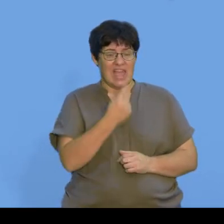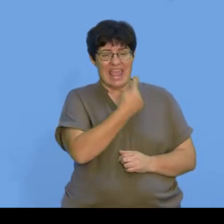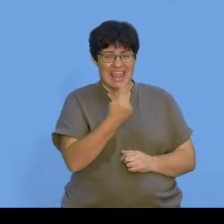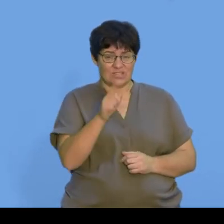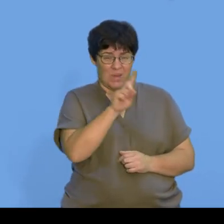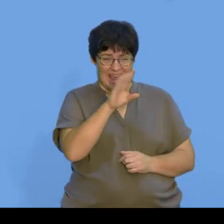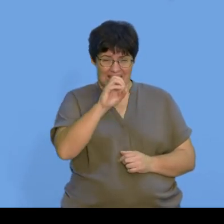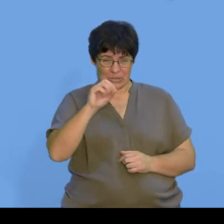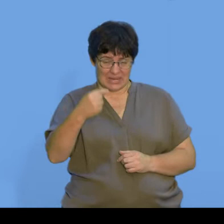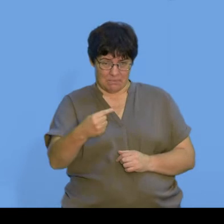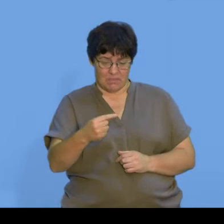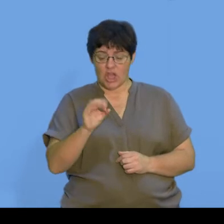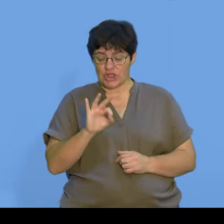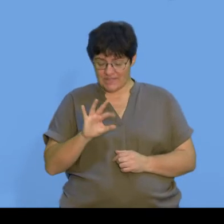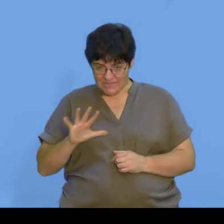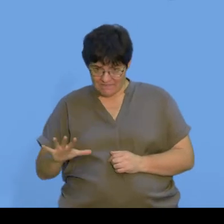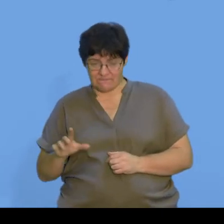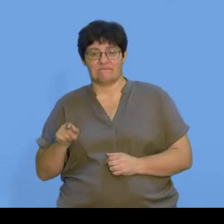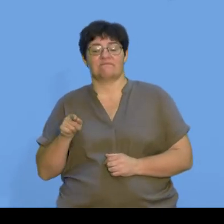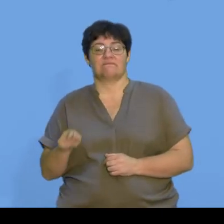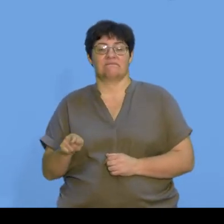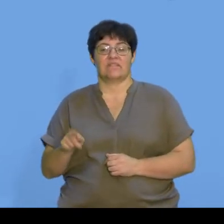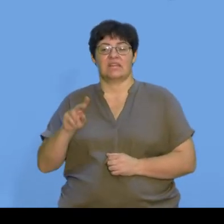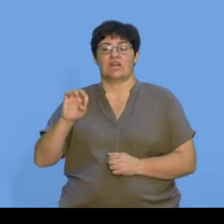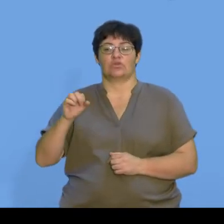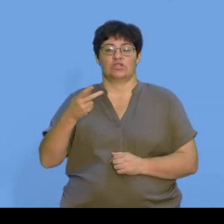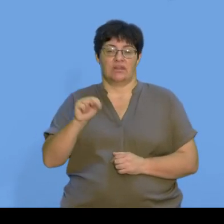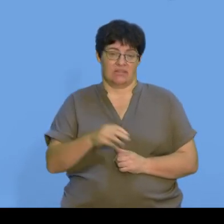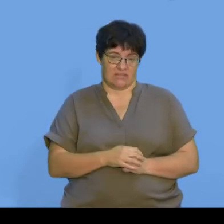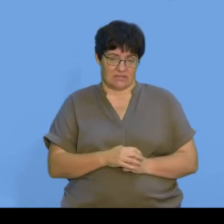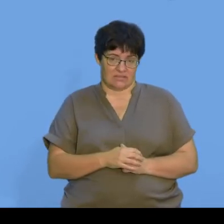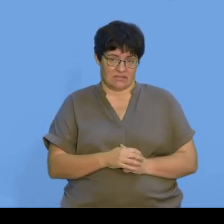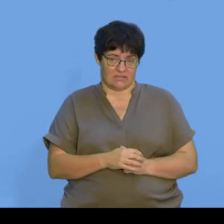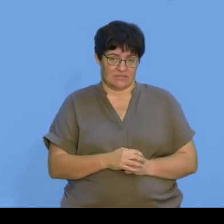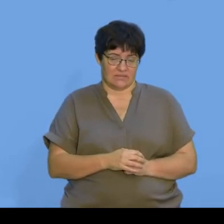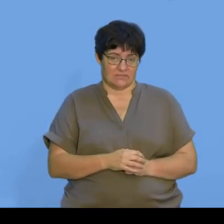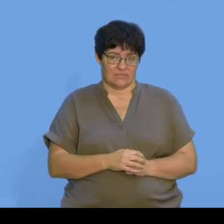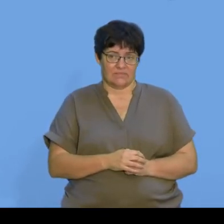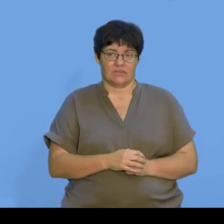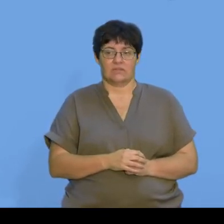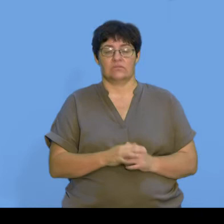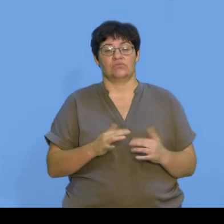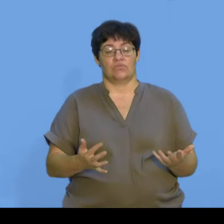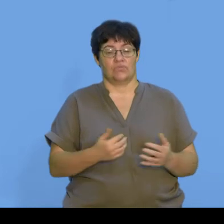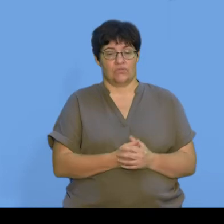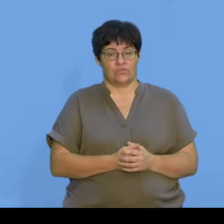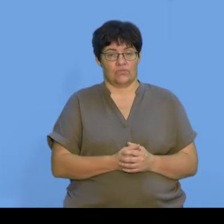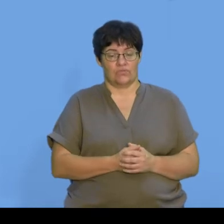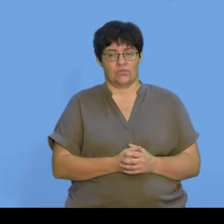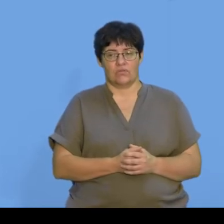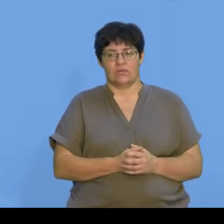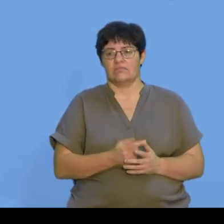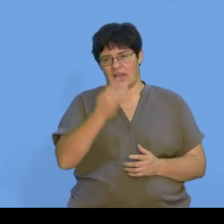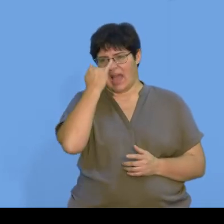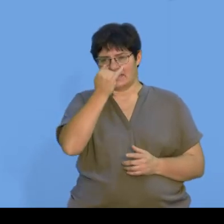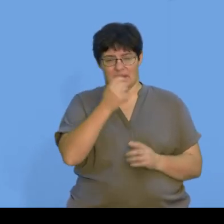nitrate, 35 grams is actually nitrogen in terms of percentage composition. So that's the main